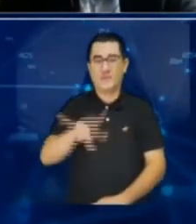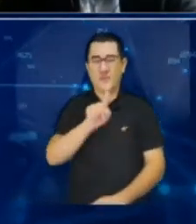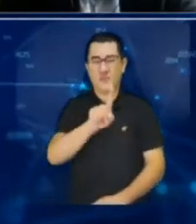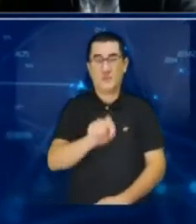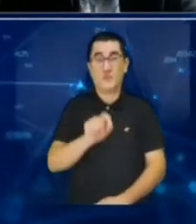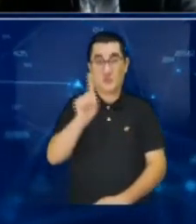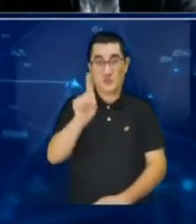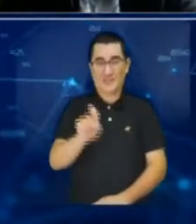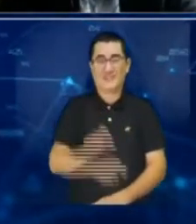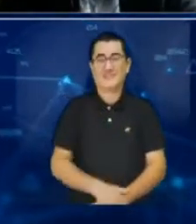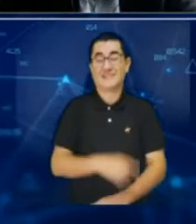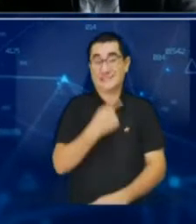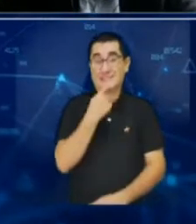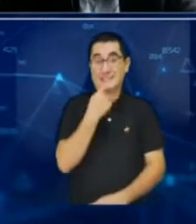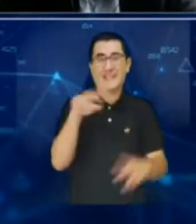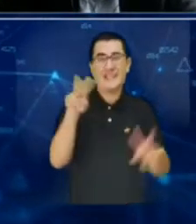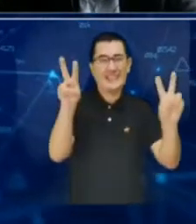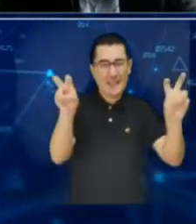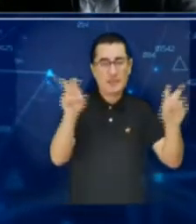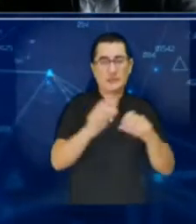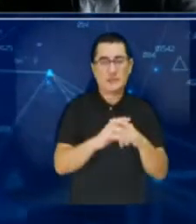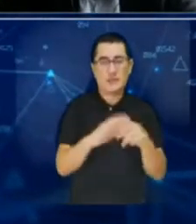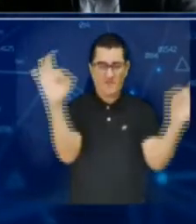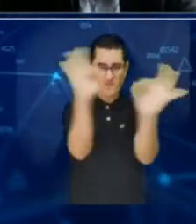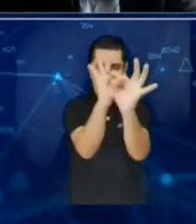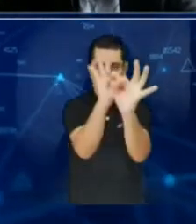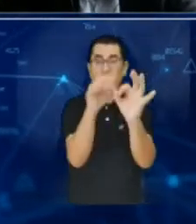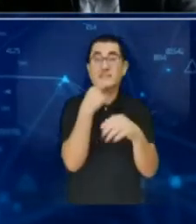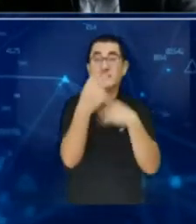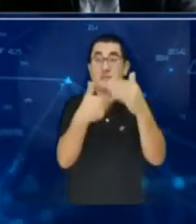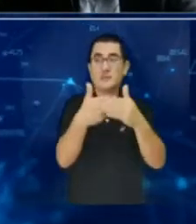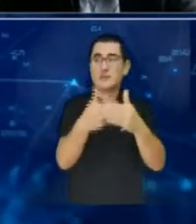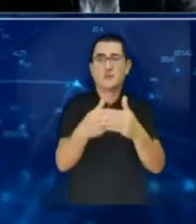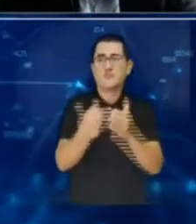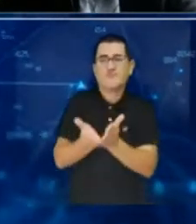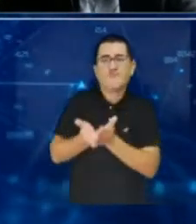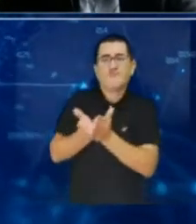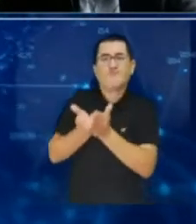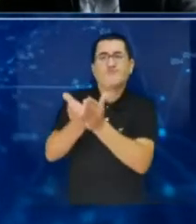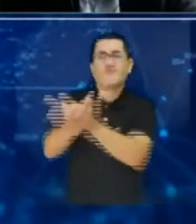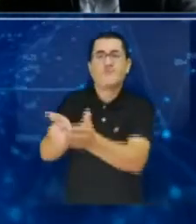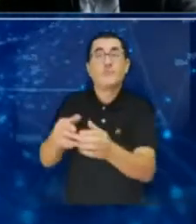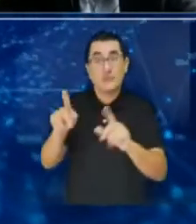Item 1.6, going into maritime service